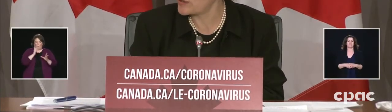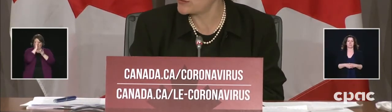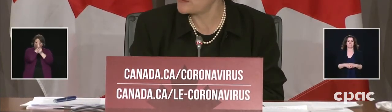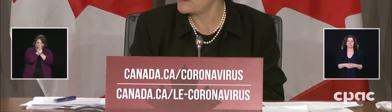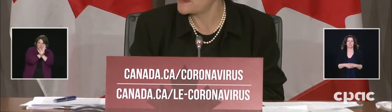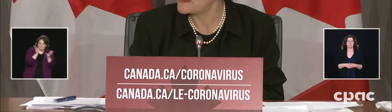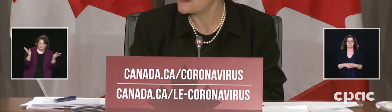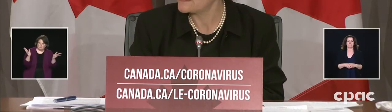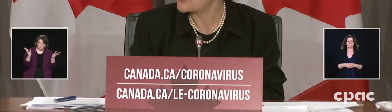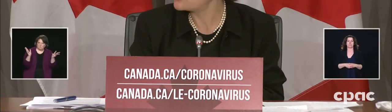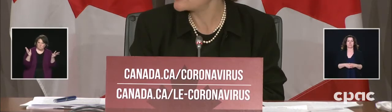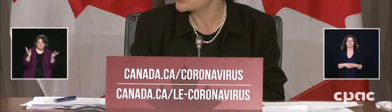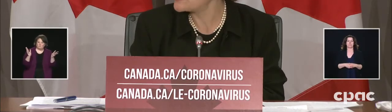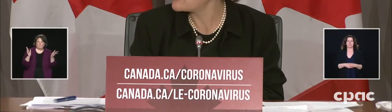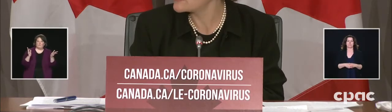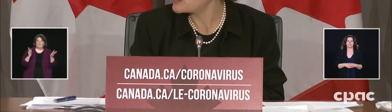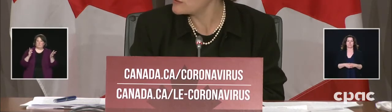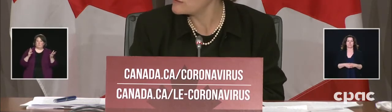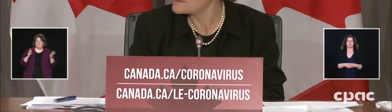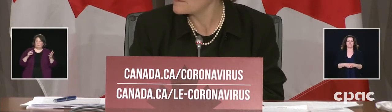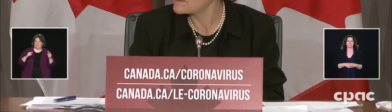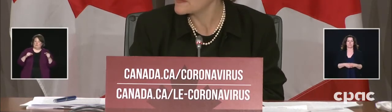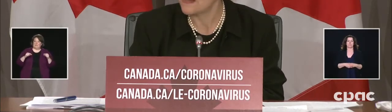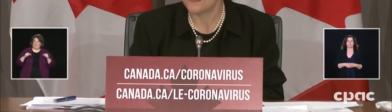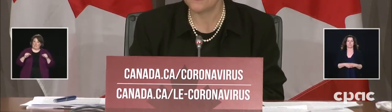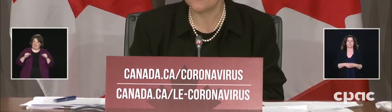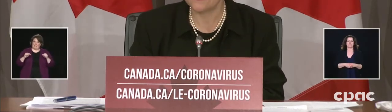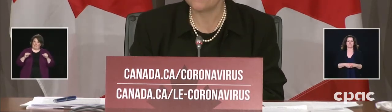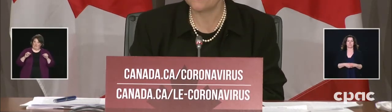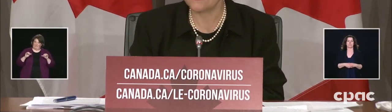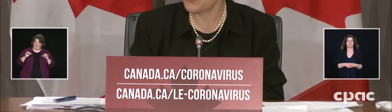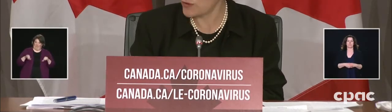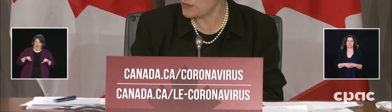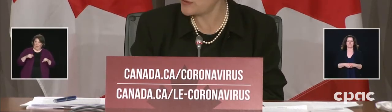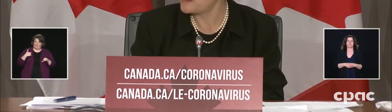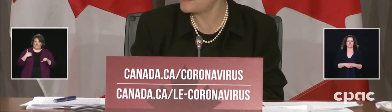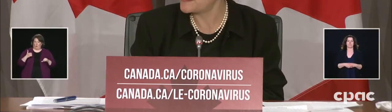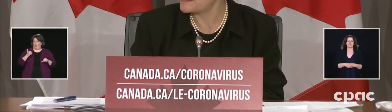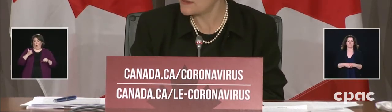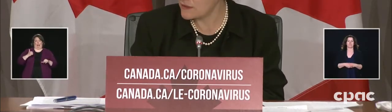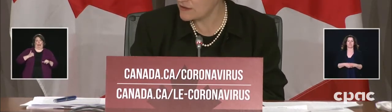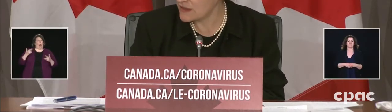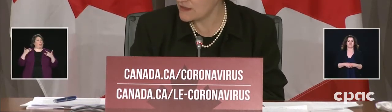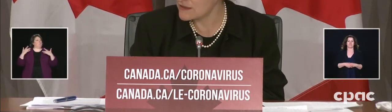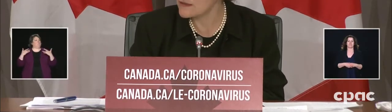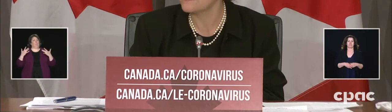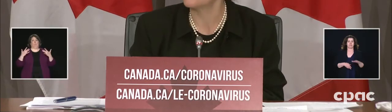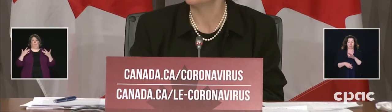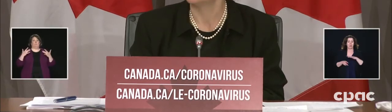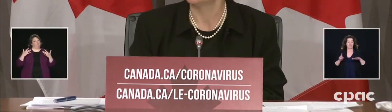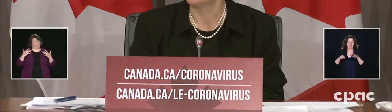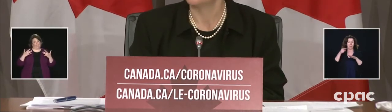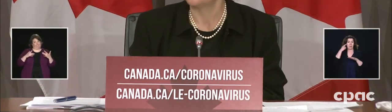a problem to which we are immune. It is a problem here in